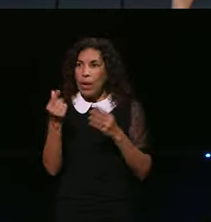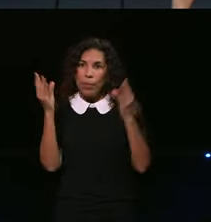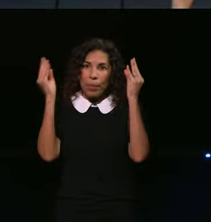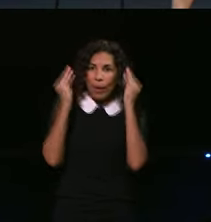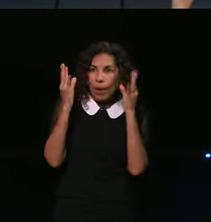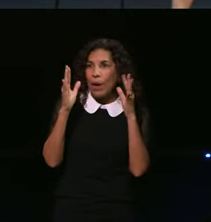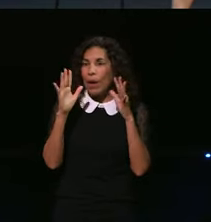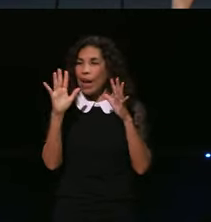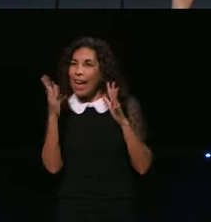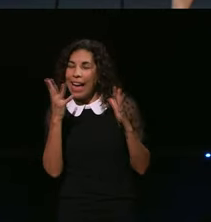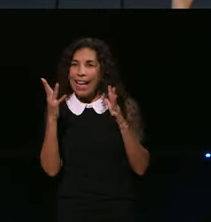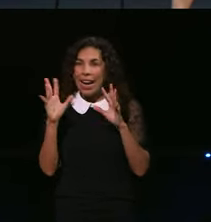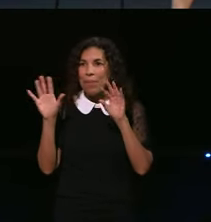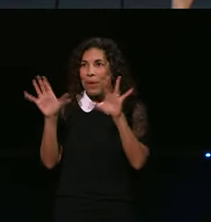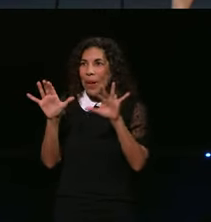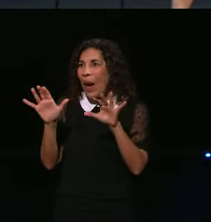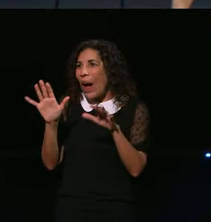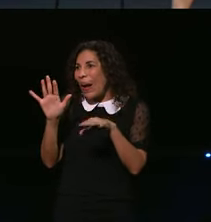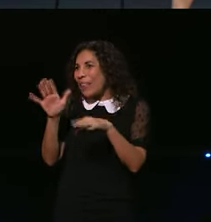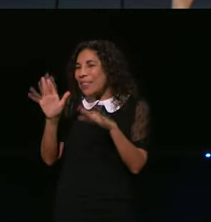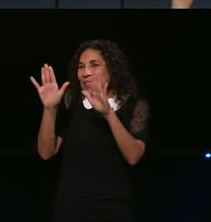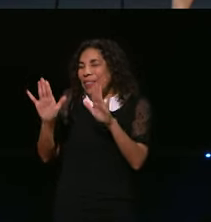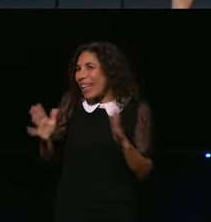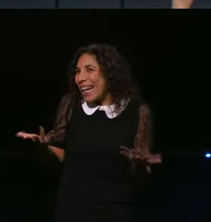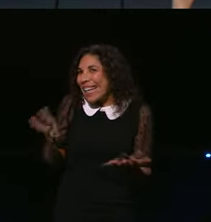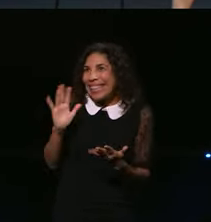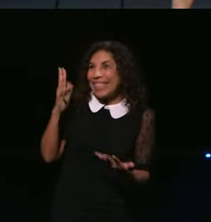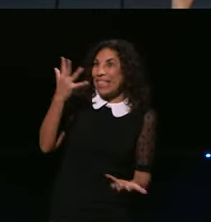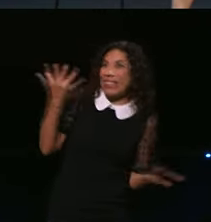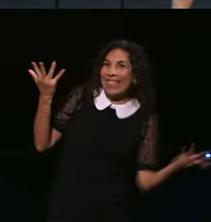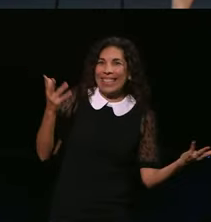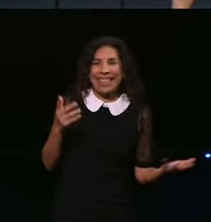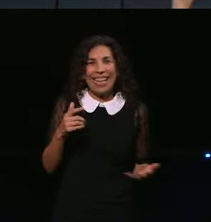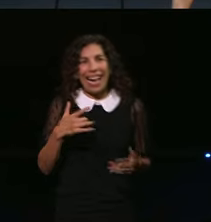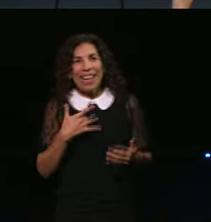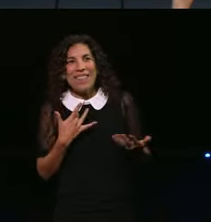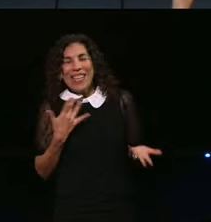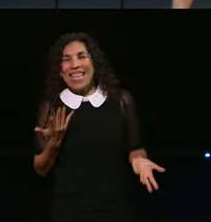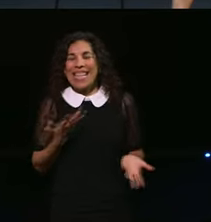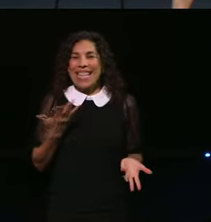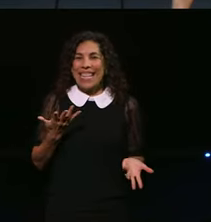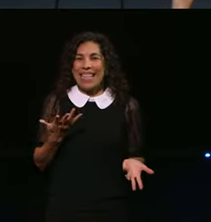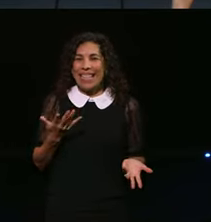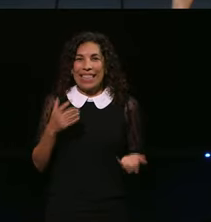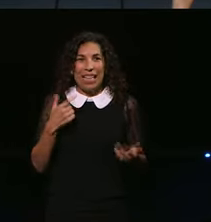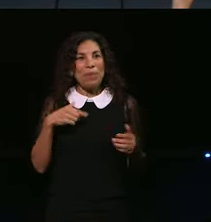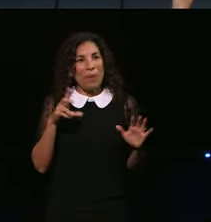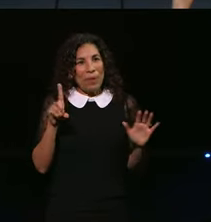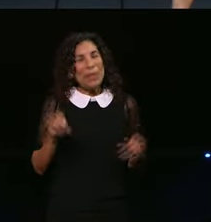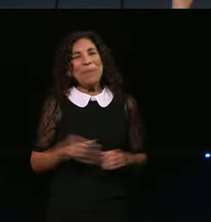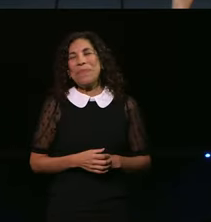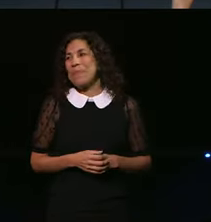put it on great, apparently. And, you know, it's just more than I kind of feel like, you know, it's what we do.